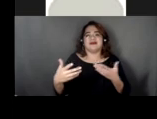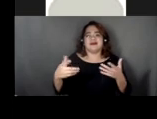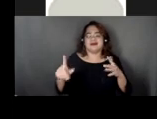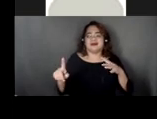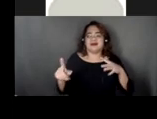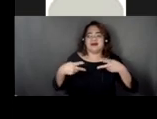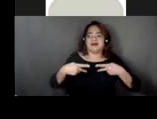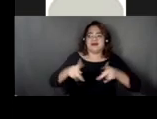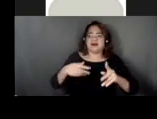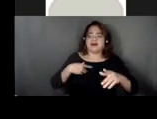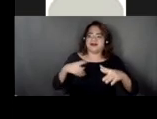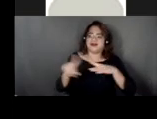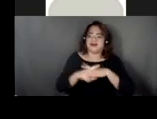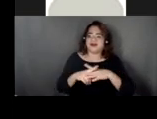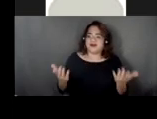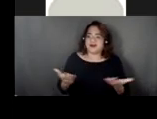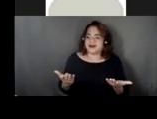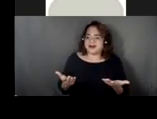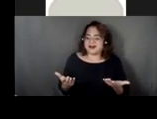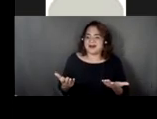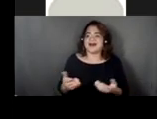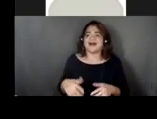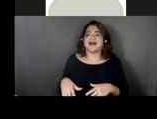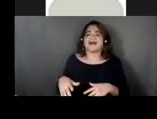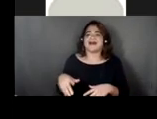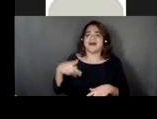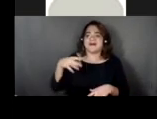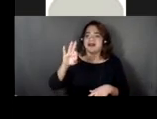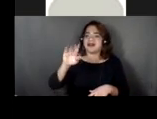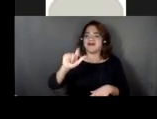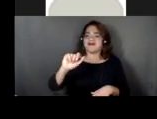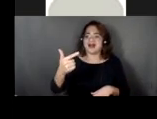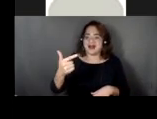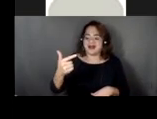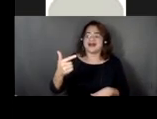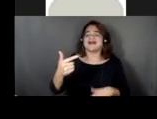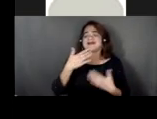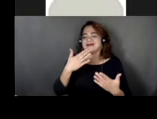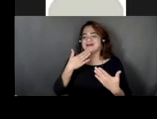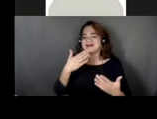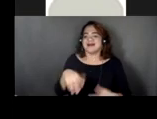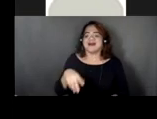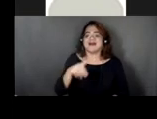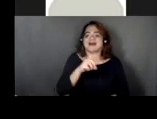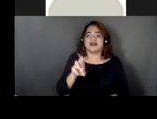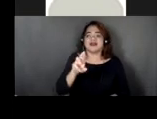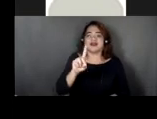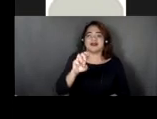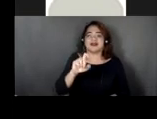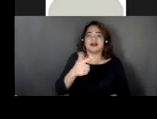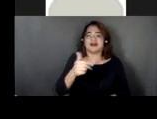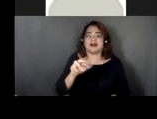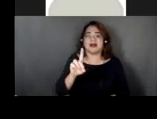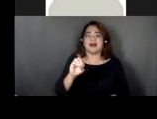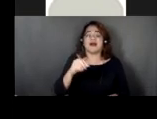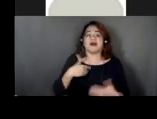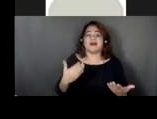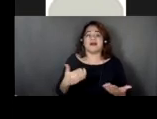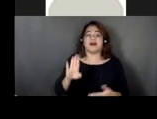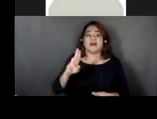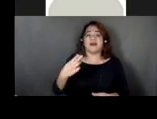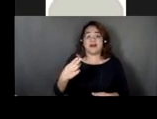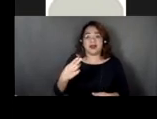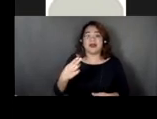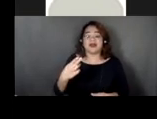thank you everyone as well that's here today. So I'm Dr. Delgado, and I work both in an office in Beverly Hills as well as in